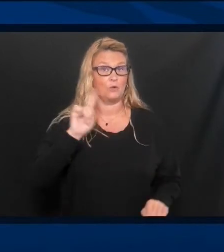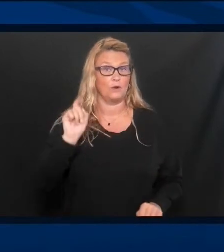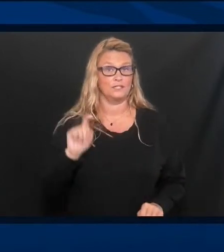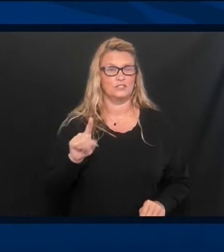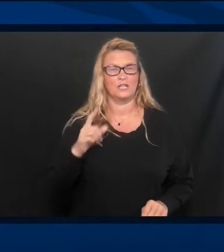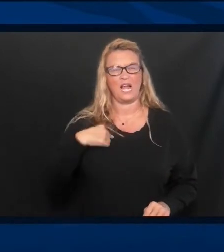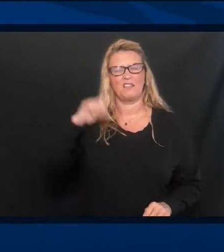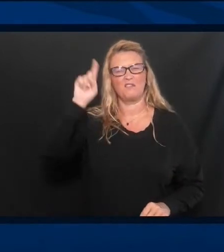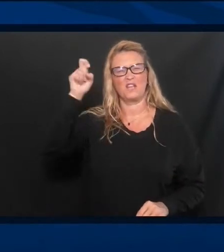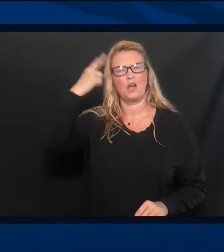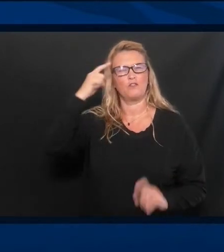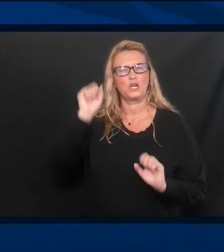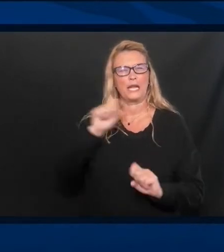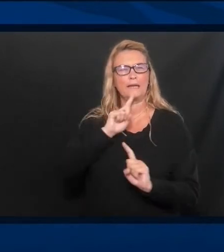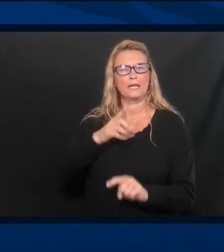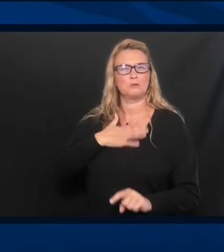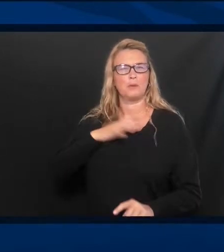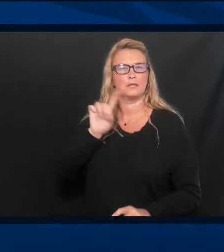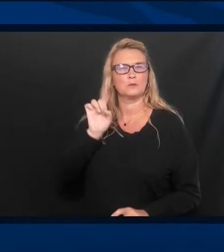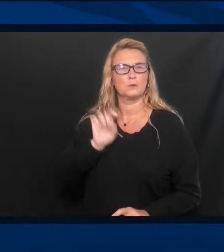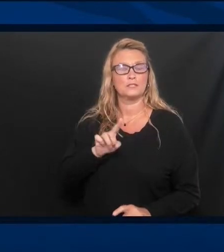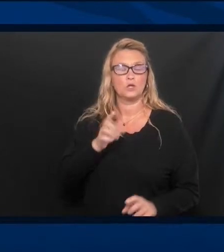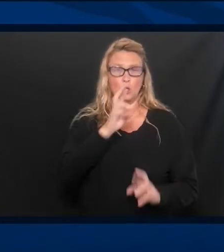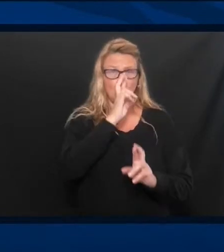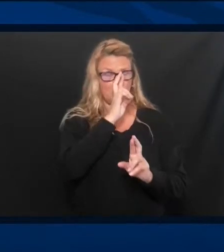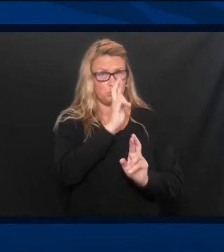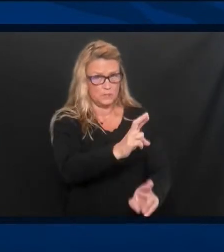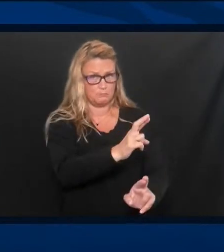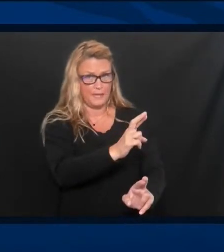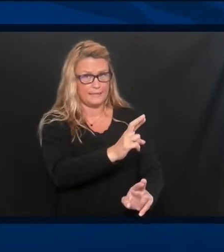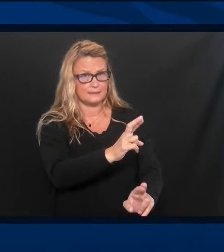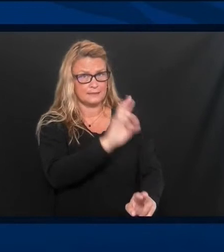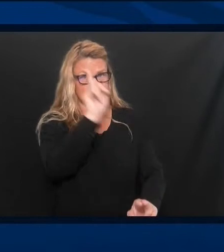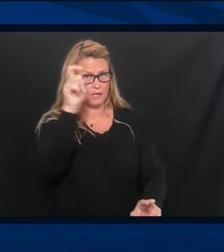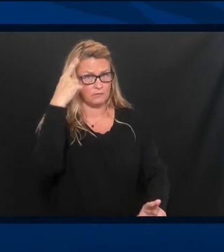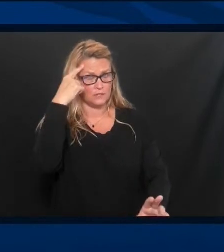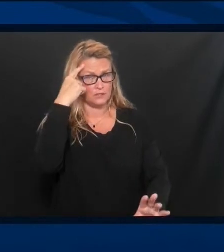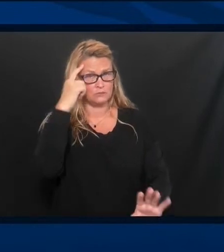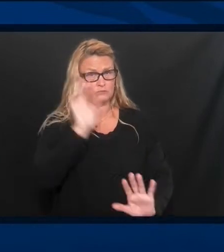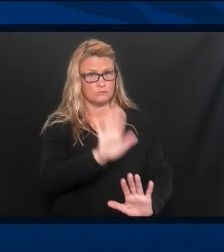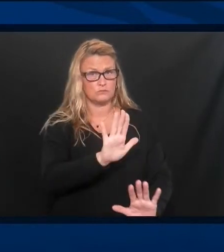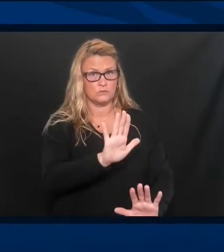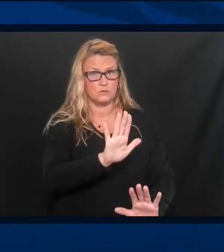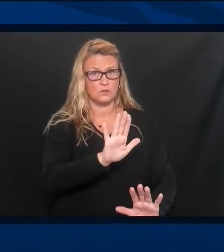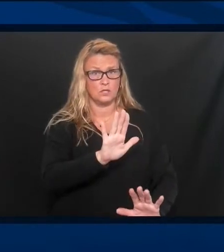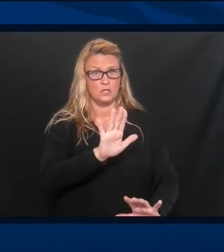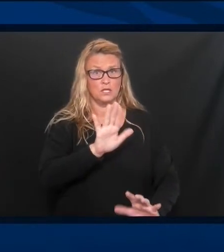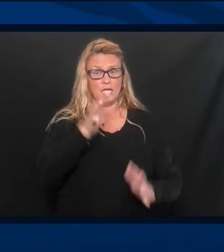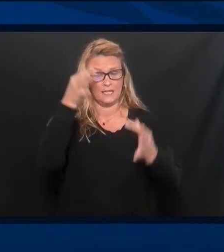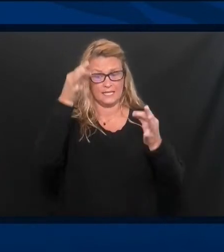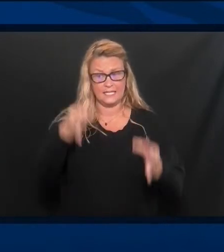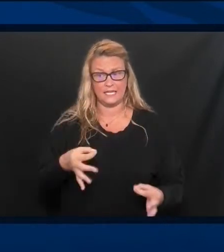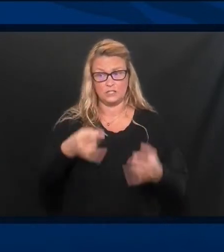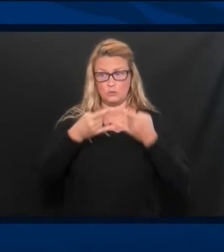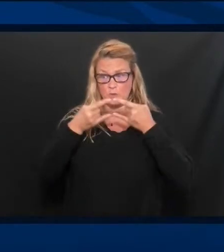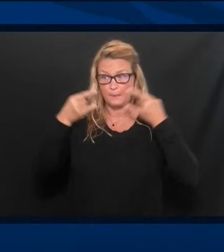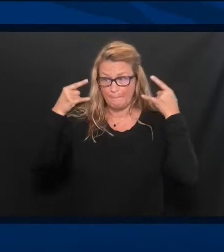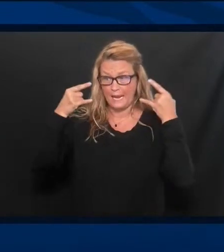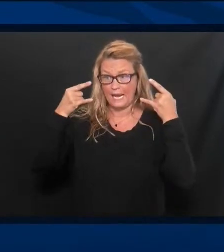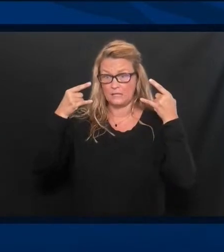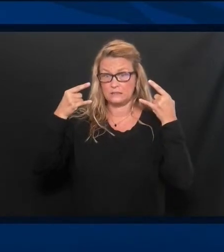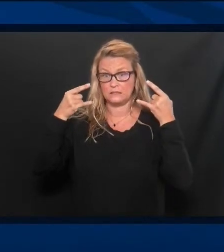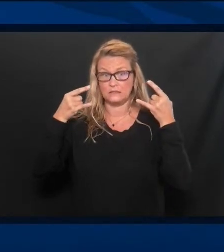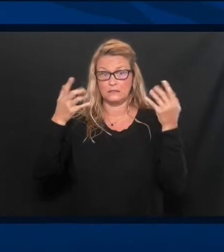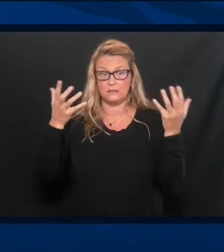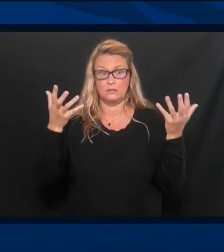for Governor Justice. Governor, I respect that you've maintained that you're trying to keep the decision about mask wearing in West